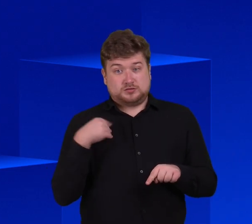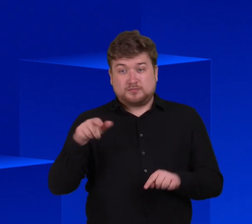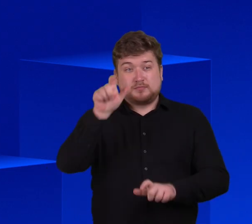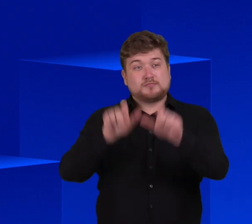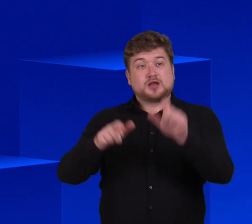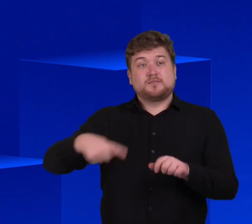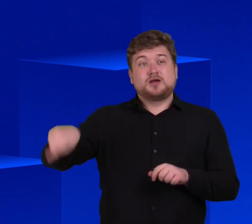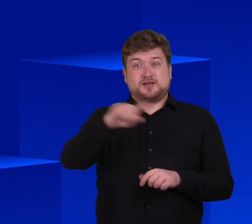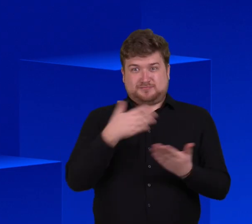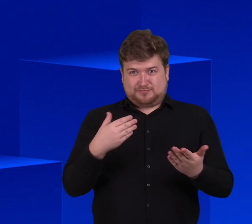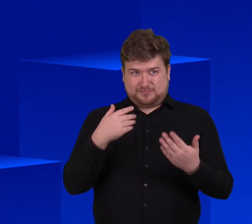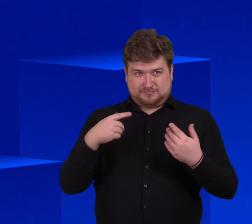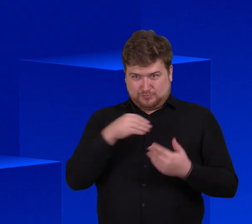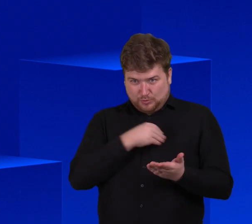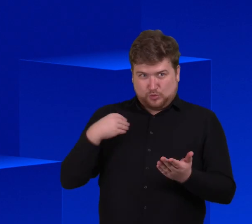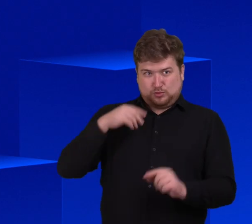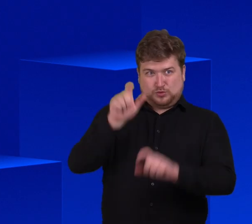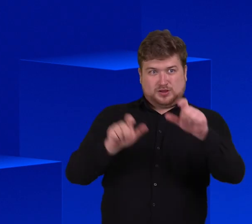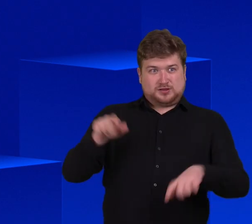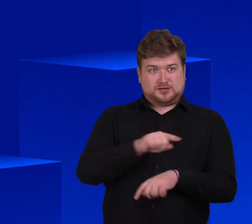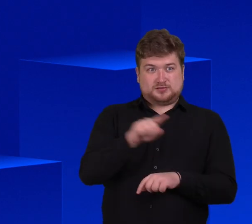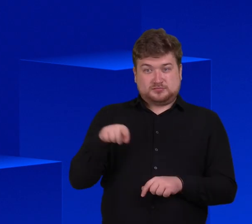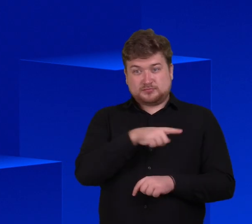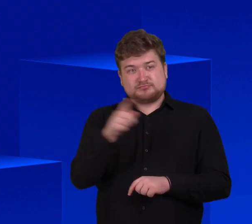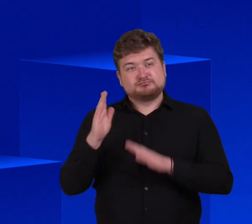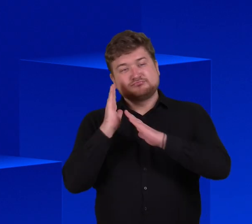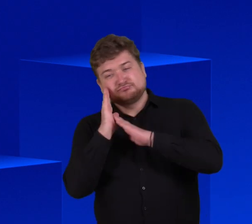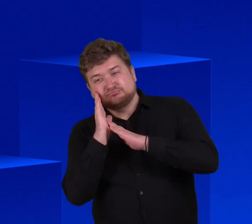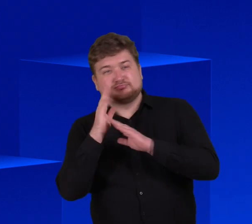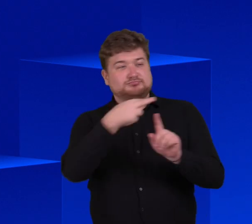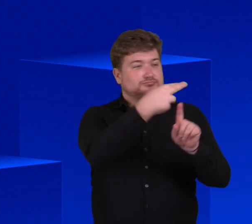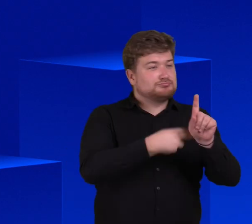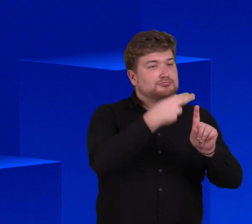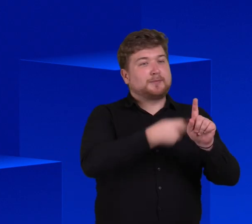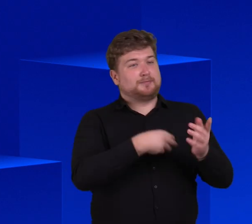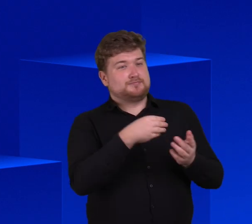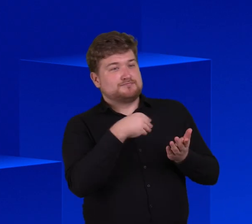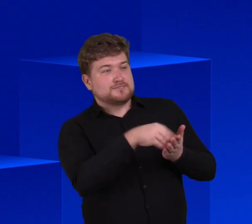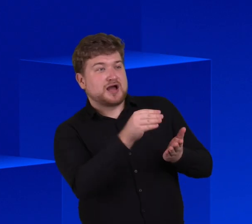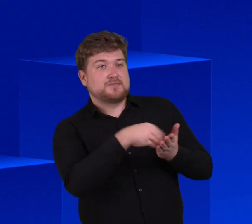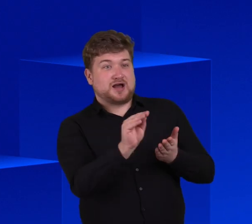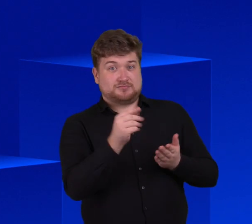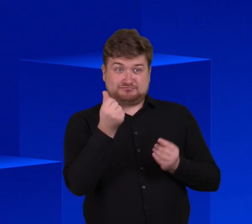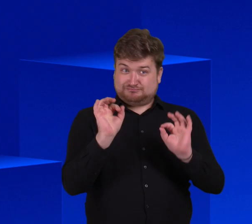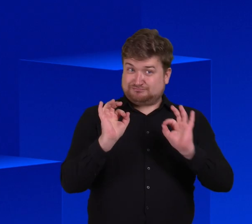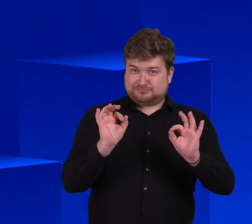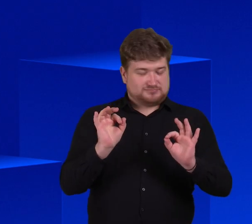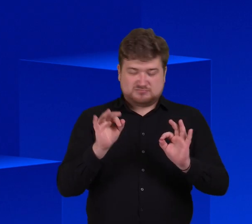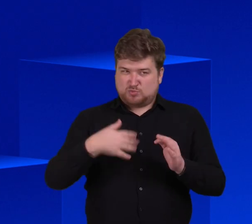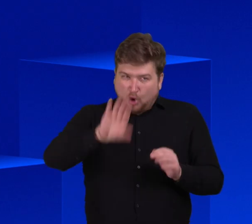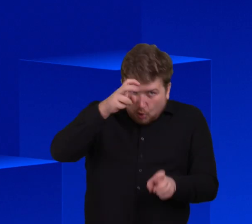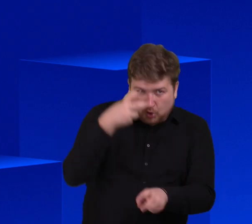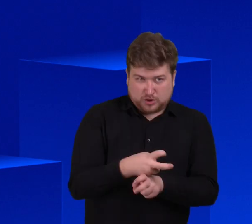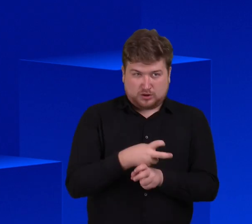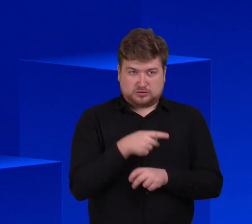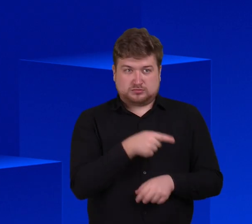some place-based approaches. So by this I would like to say, and once again to demonstrate, that the